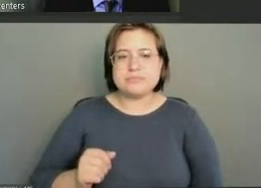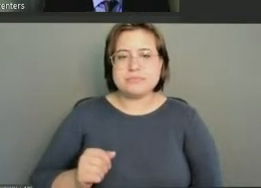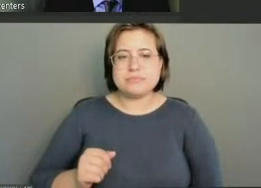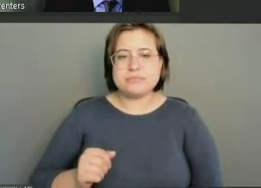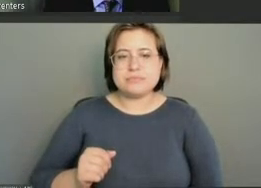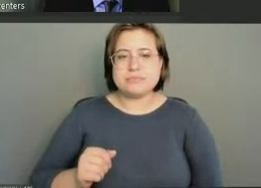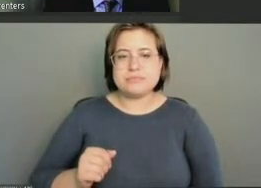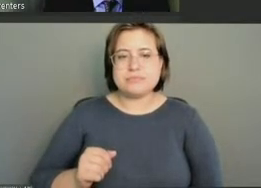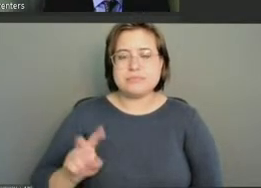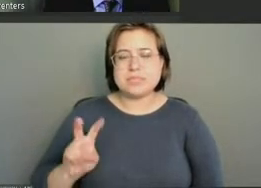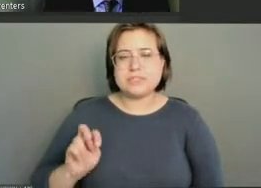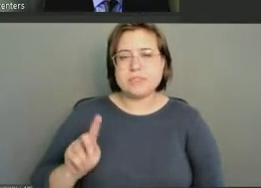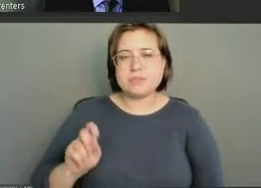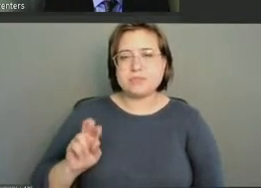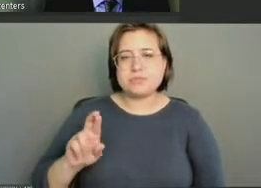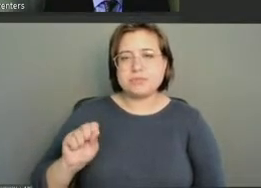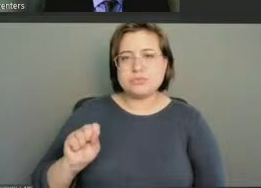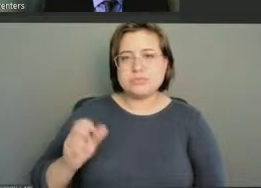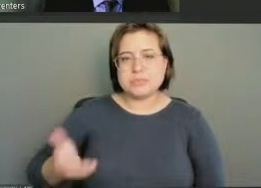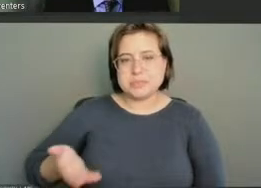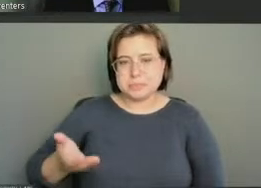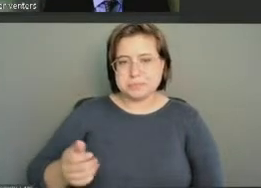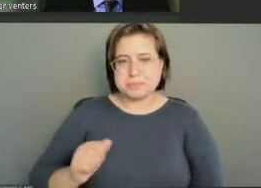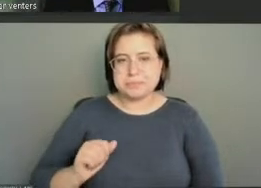Dr. Homer Venters. Present.